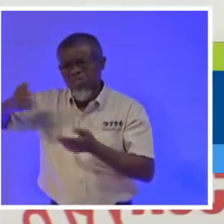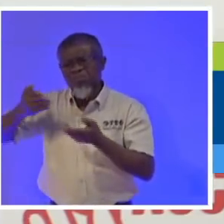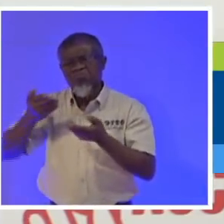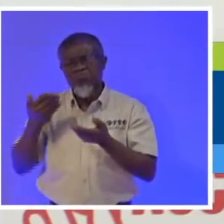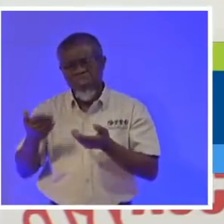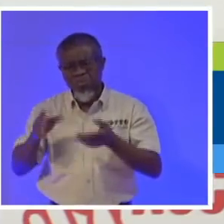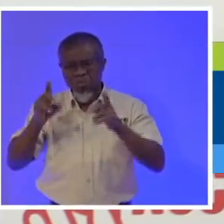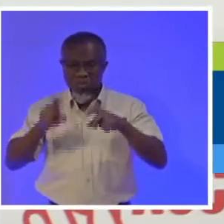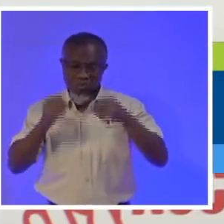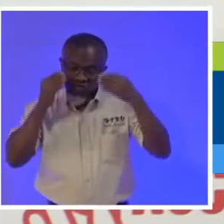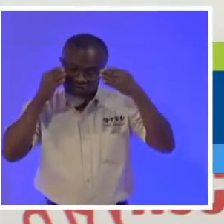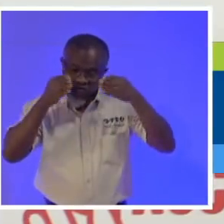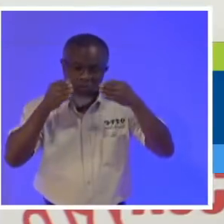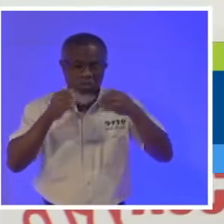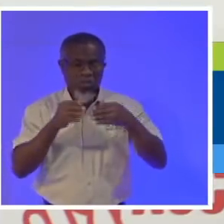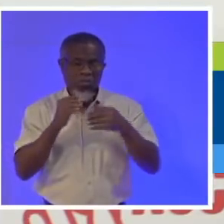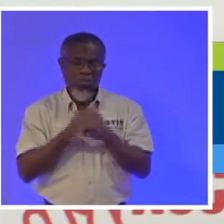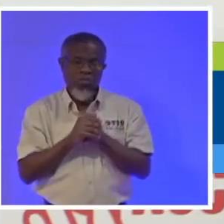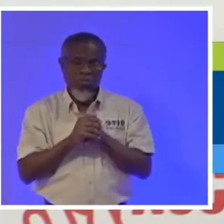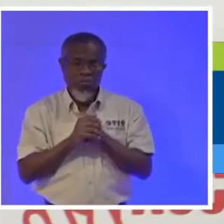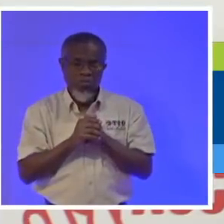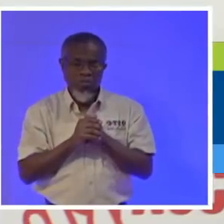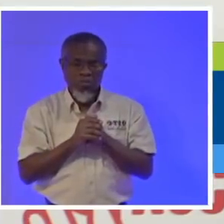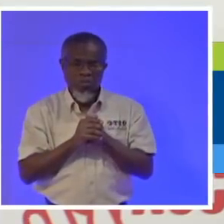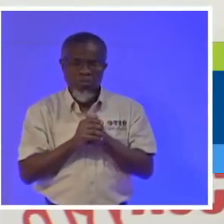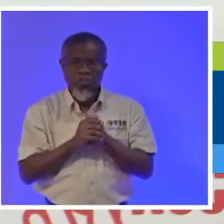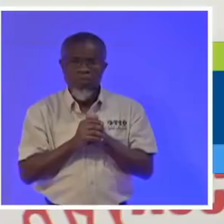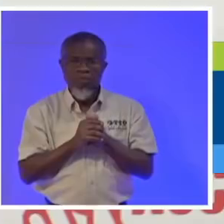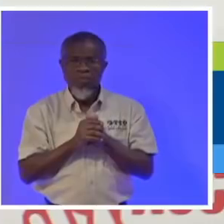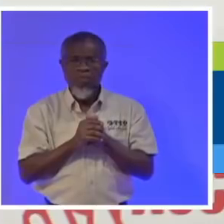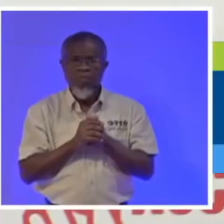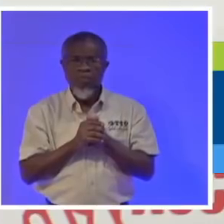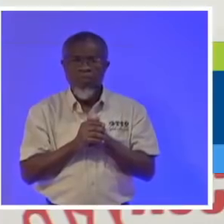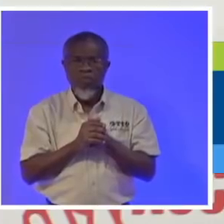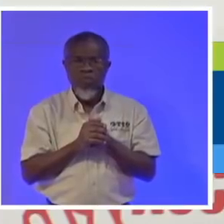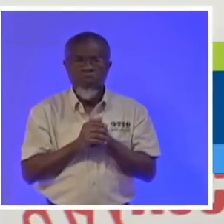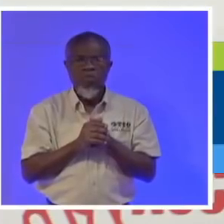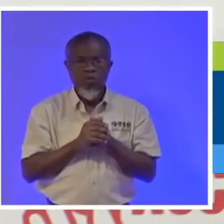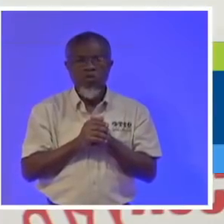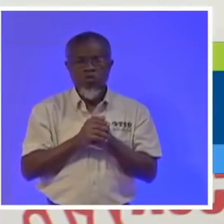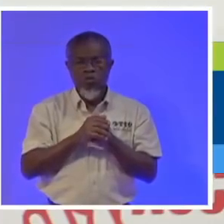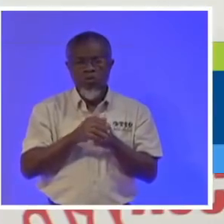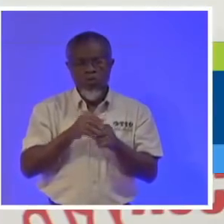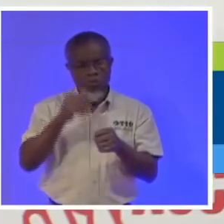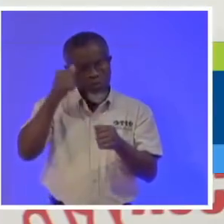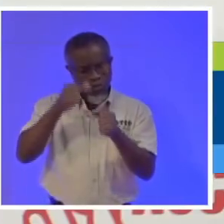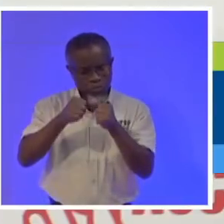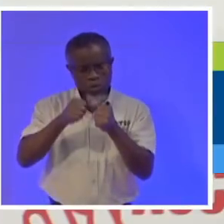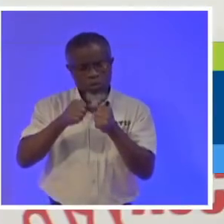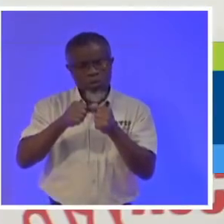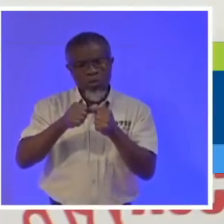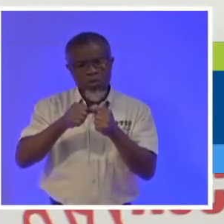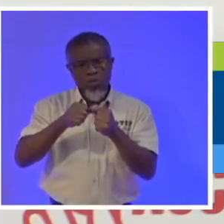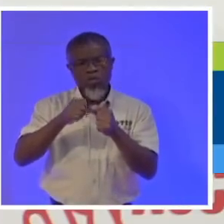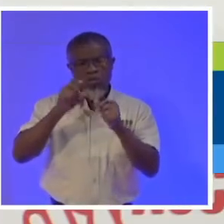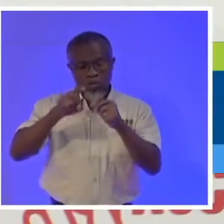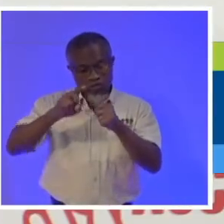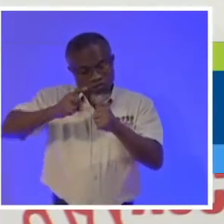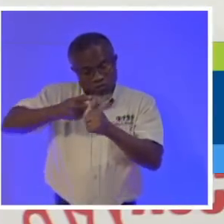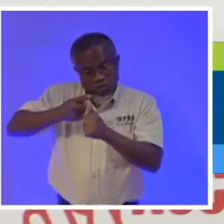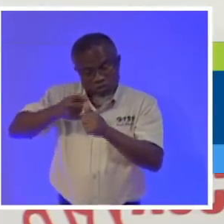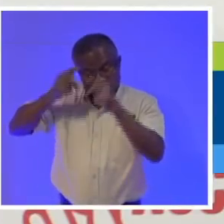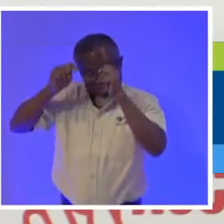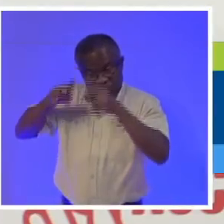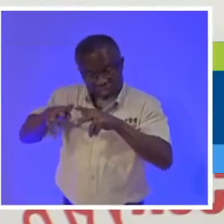in beside the test result in making a decision on what to do next once you have tested. And this is why we seek the guidance, we encourage